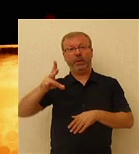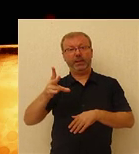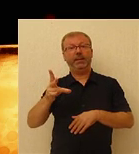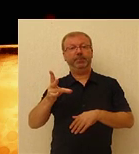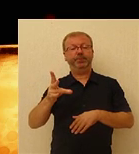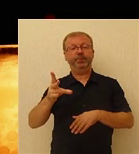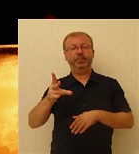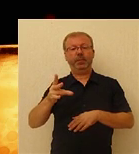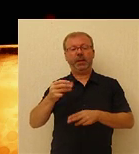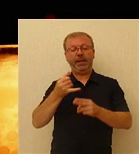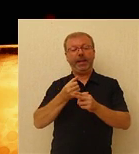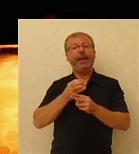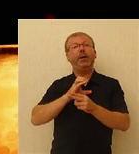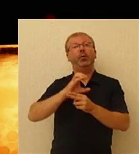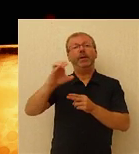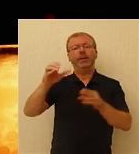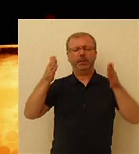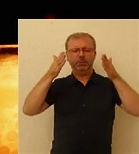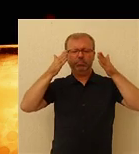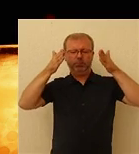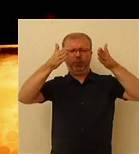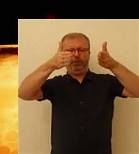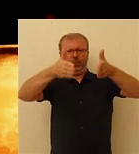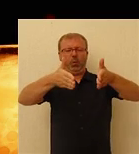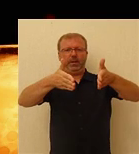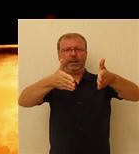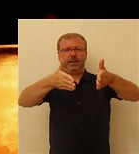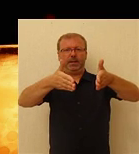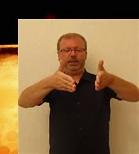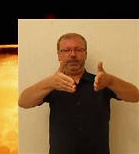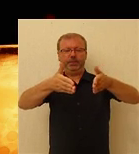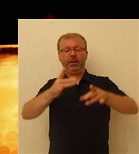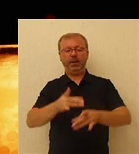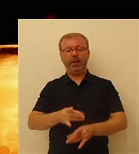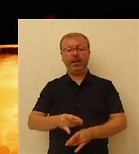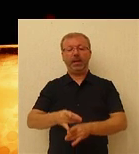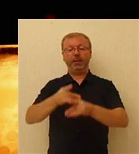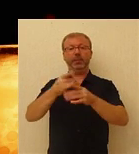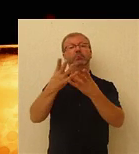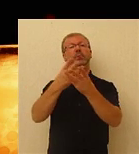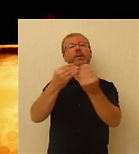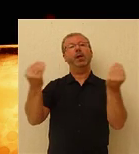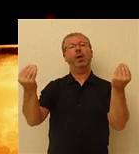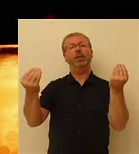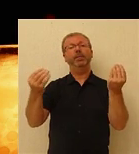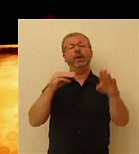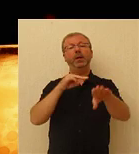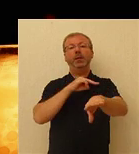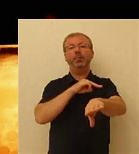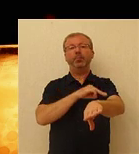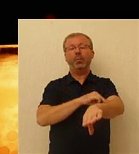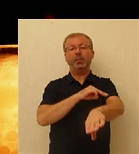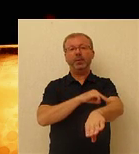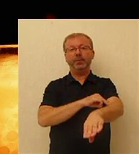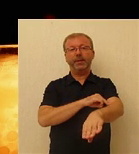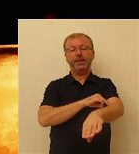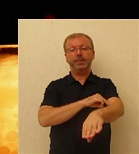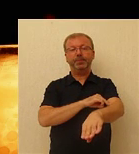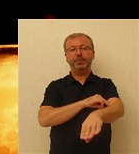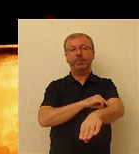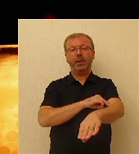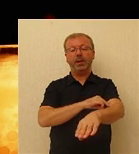increase focus and concentration, serve as a tool for conflict resolution,